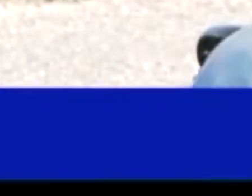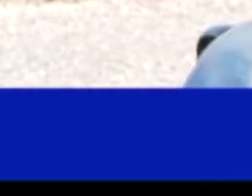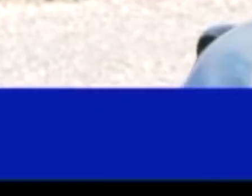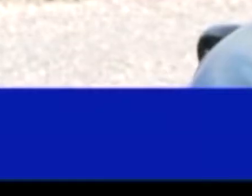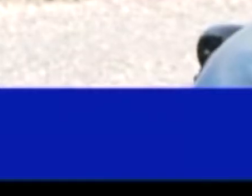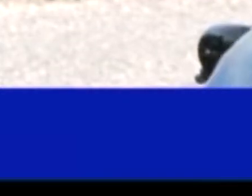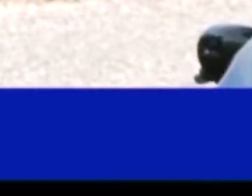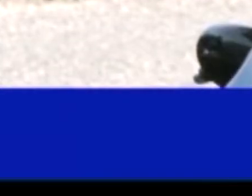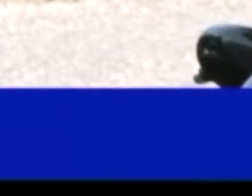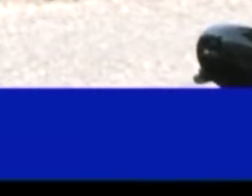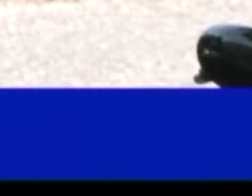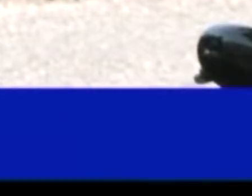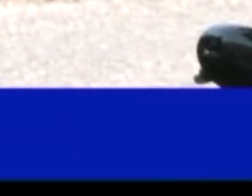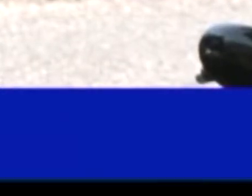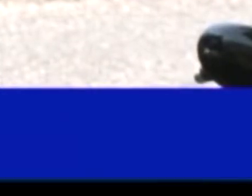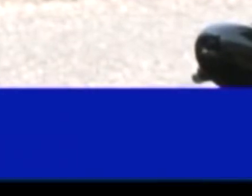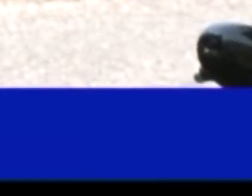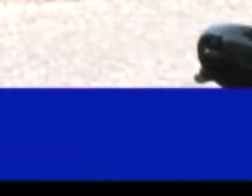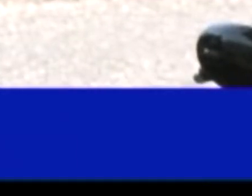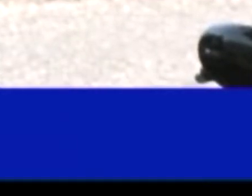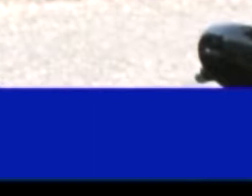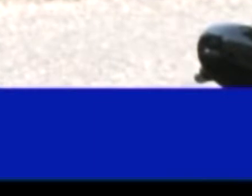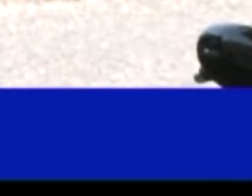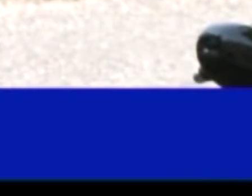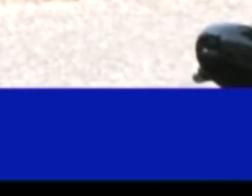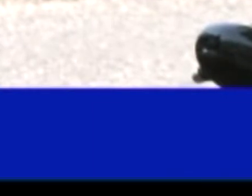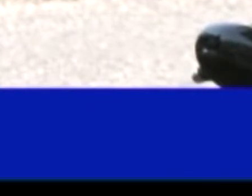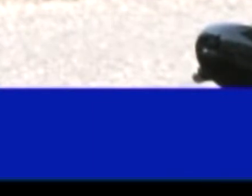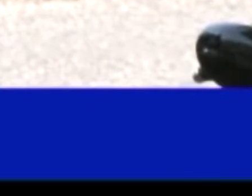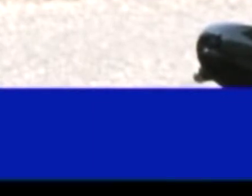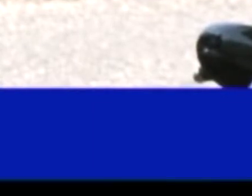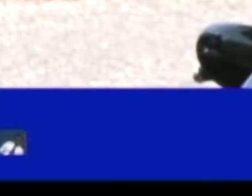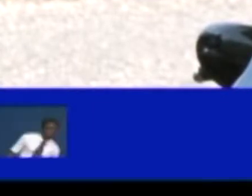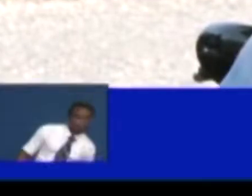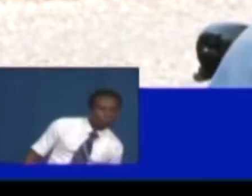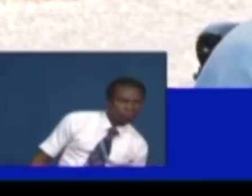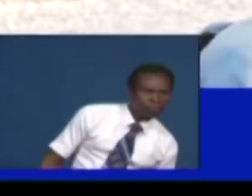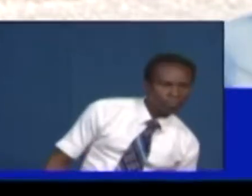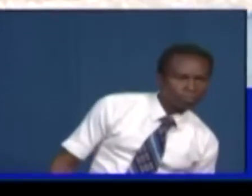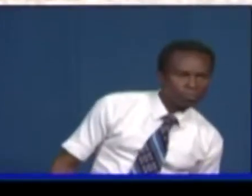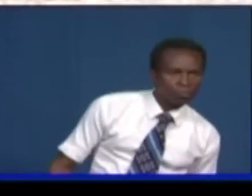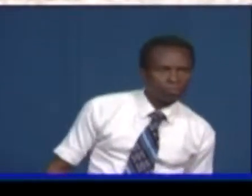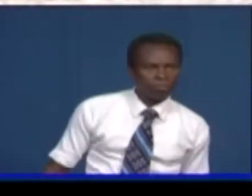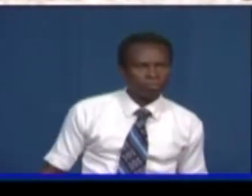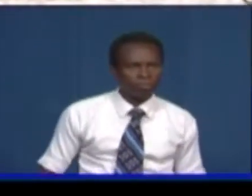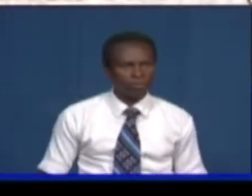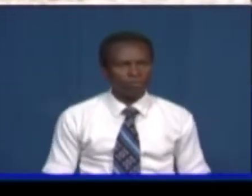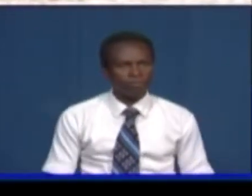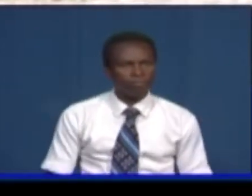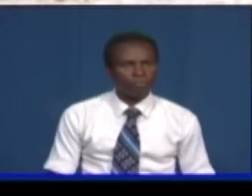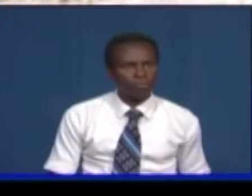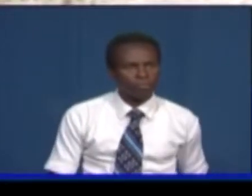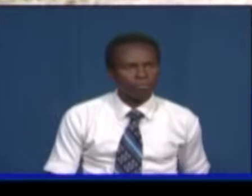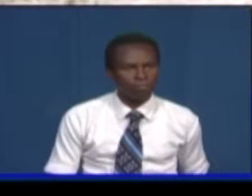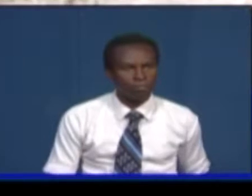I believe so. Children are actually the future. In order for us to have, good people or